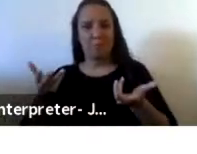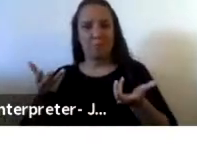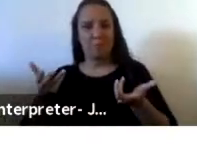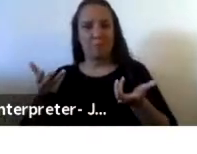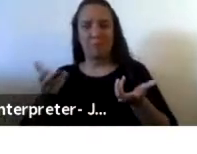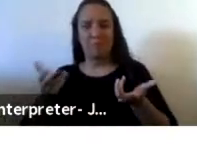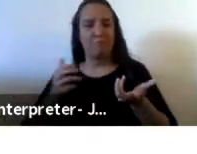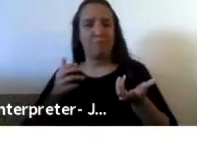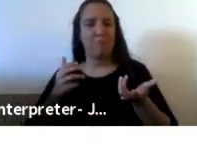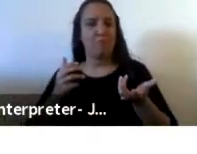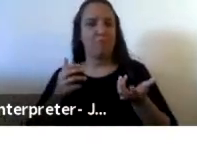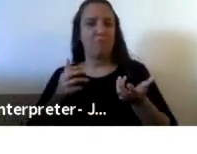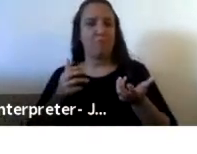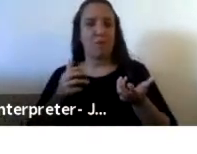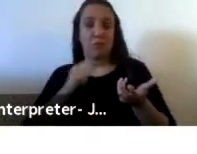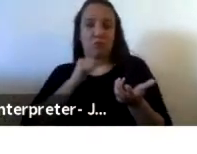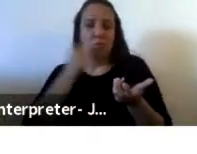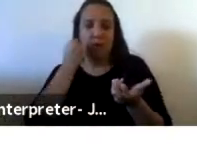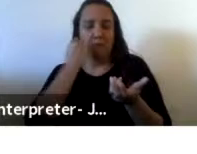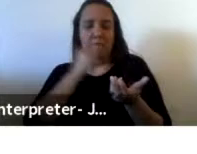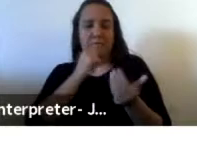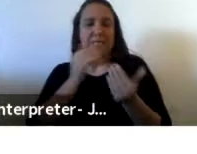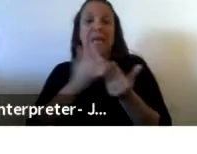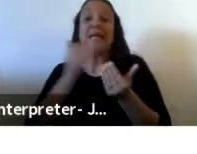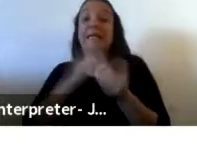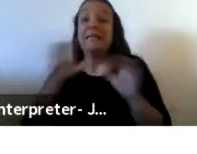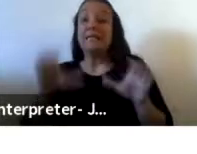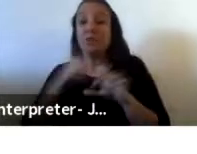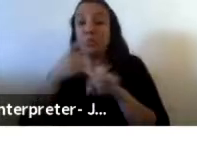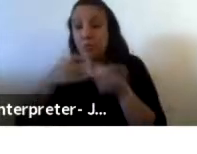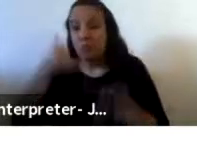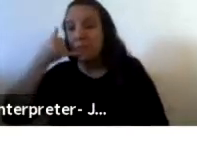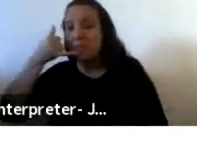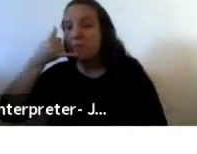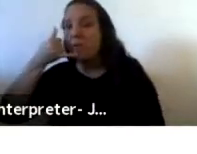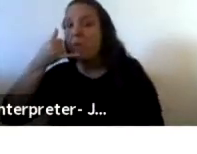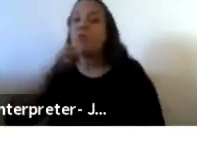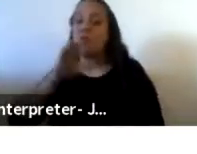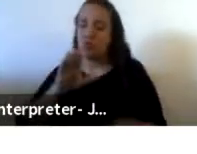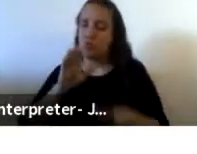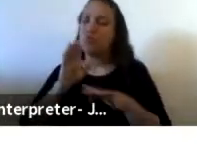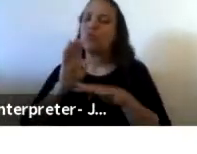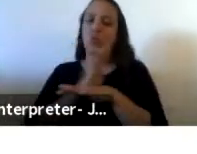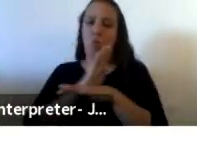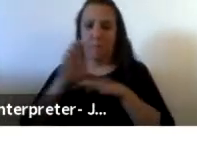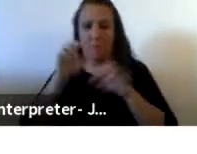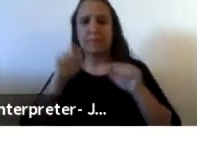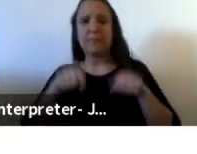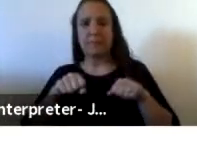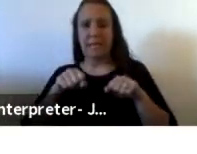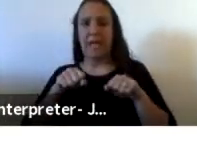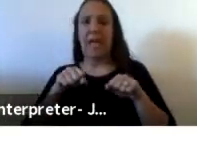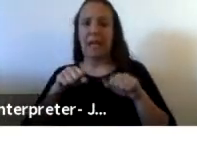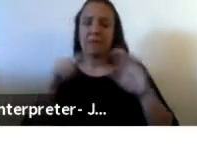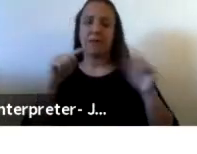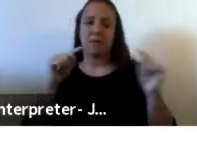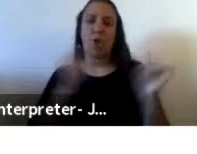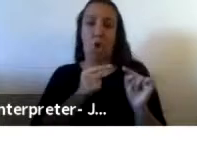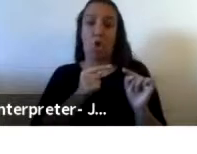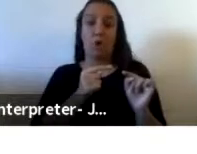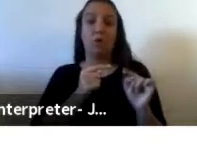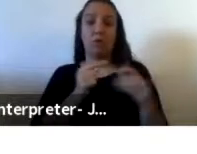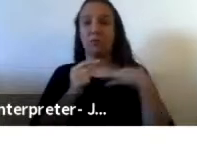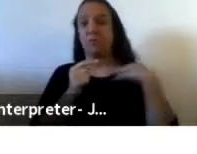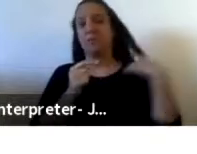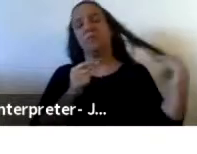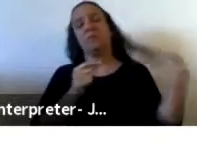easy, it's not something easy to navigate. And maybe your business can actually boom just by maybe updating your website to where people